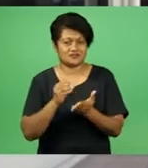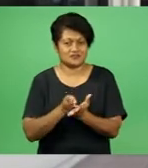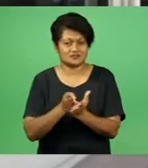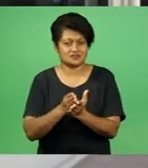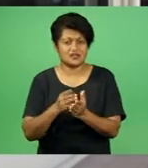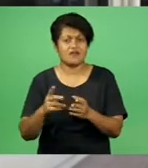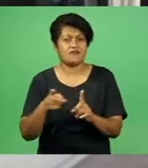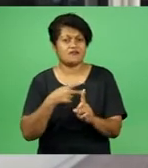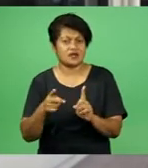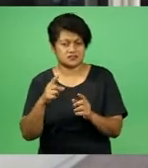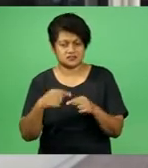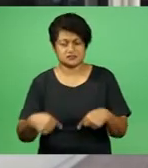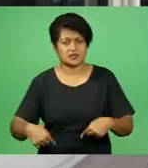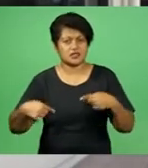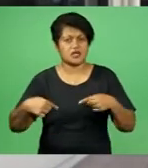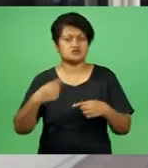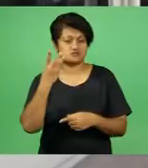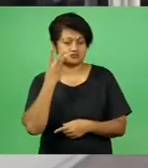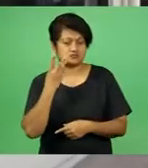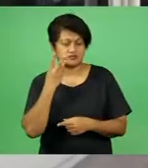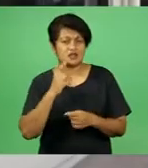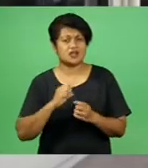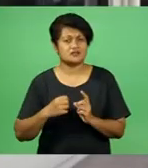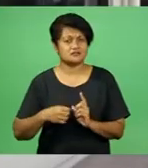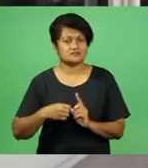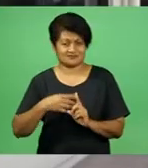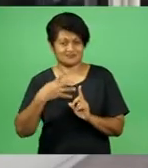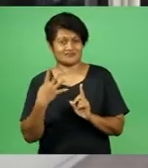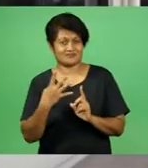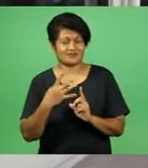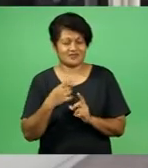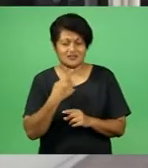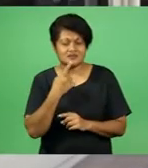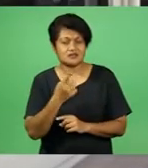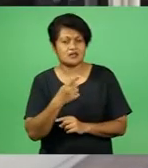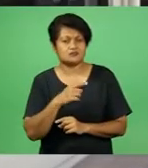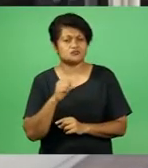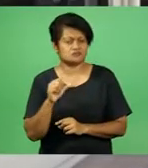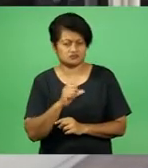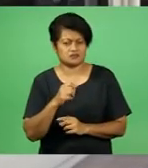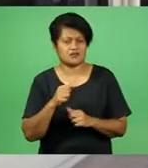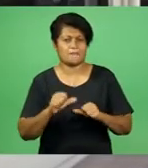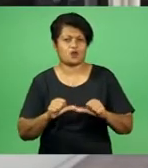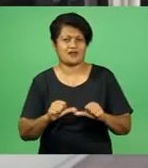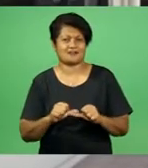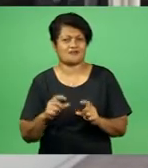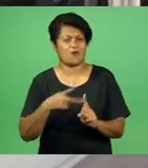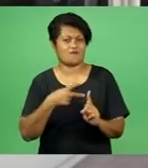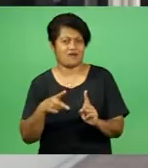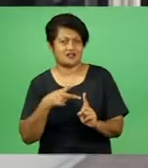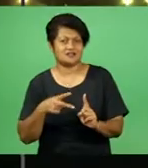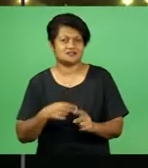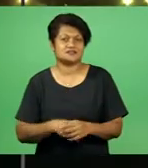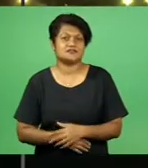Women will also include the members of the LGBTQI community, ensuring their protection from violence. Koroi Tandulala, FBC